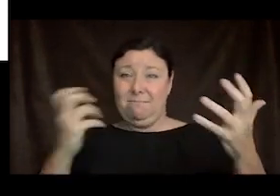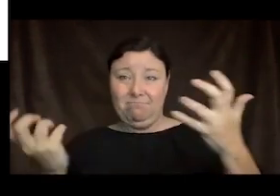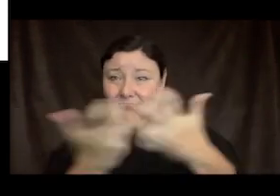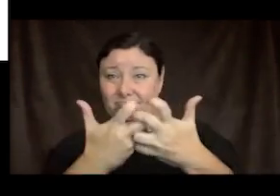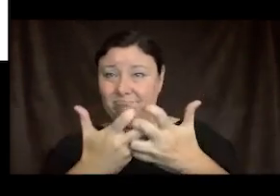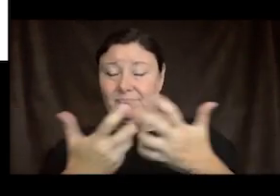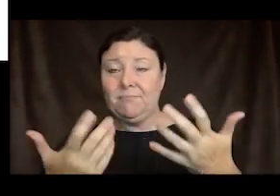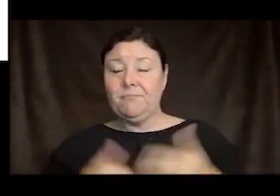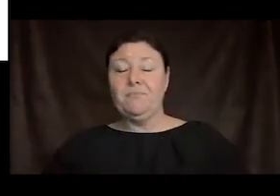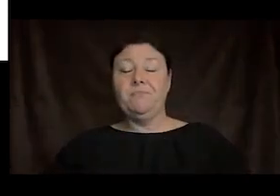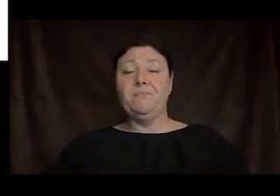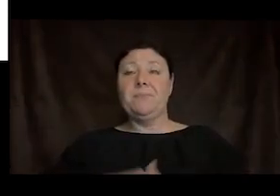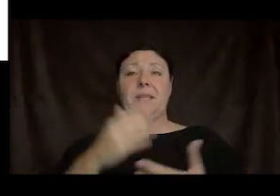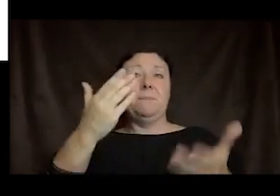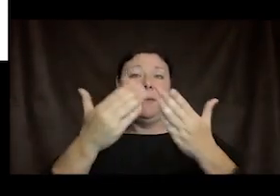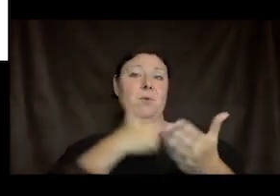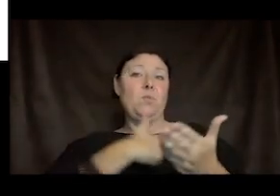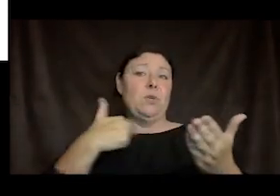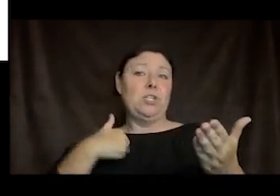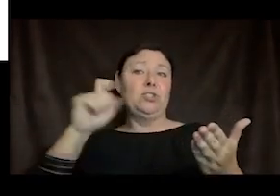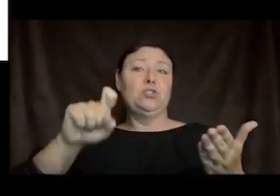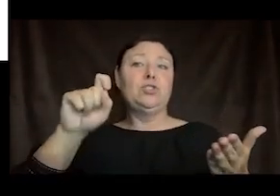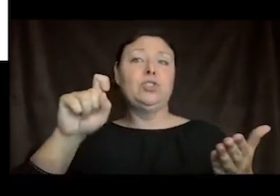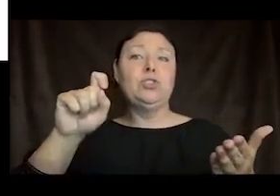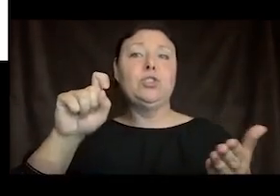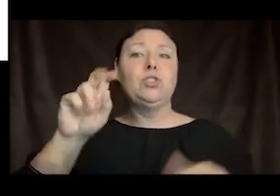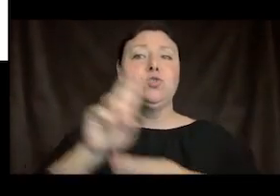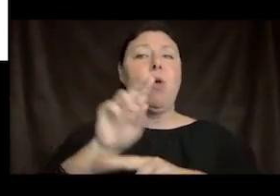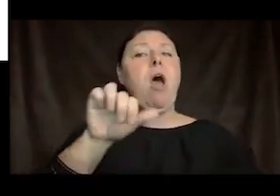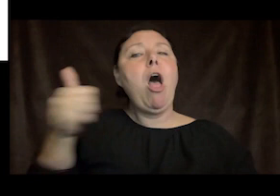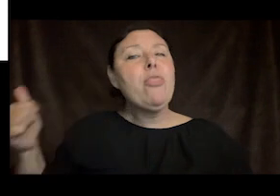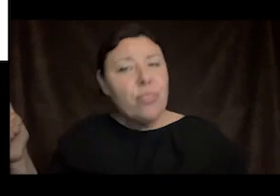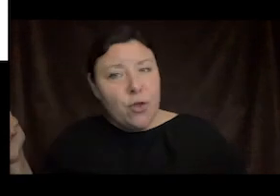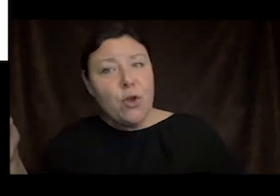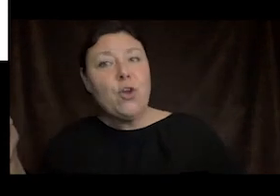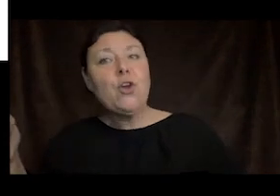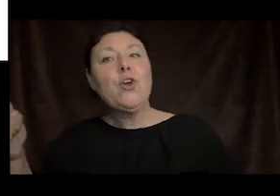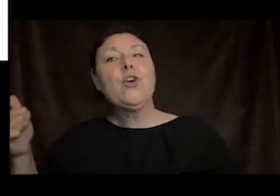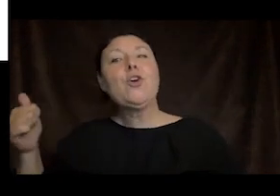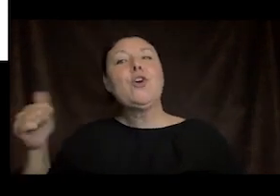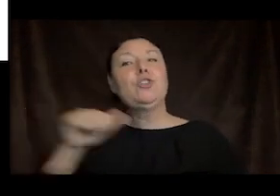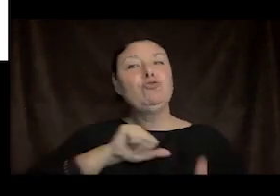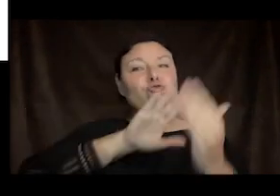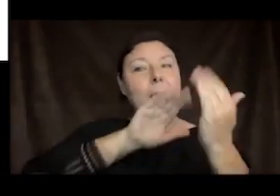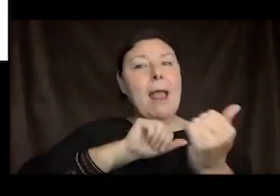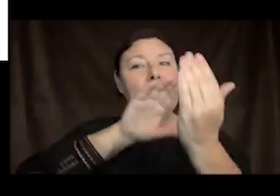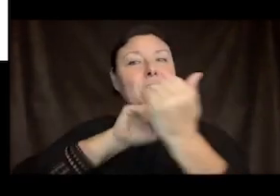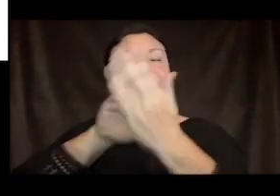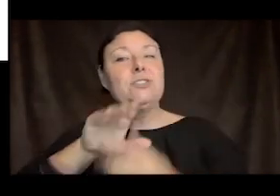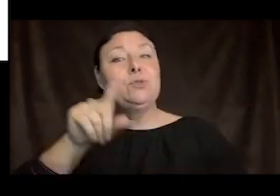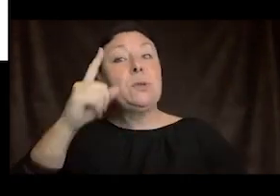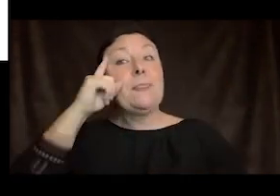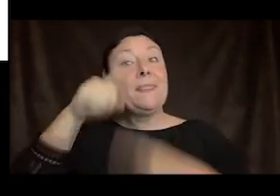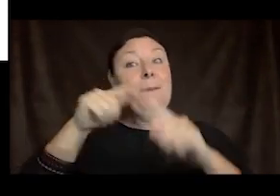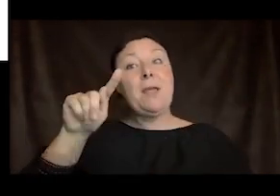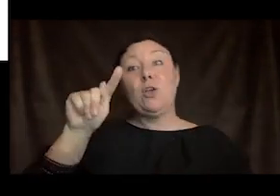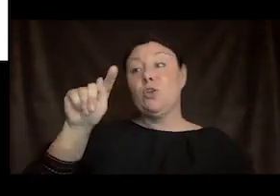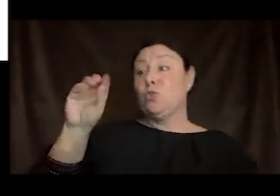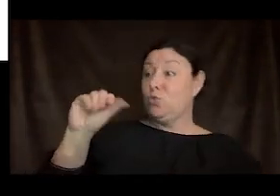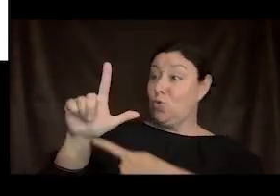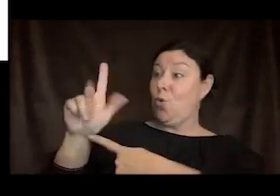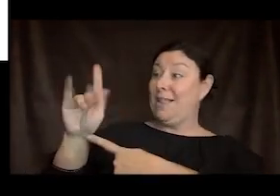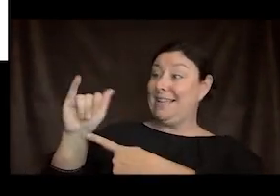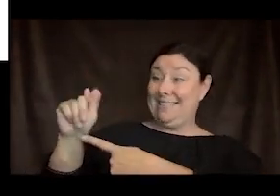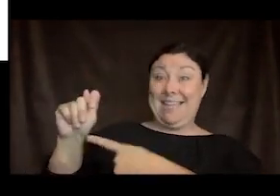It may mean that we need to engage some other pedagogy, some other strategies. You know, when we think about a toolkit, and one of the reasons